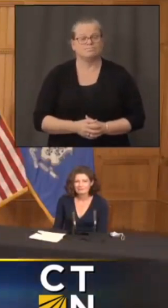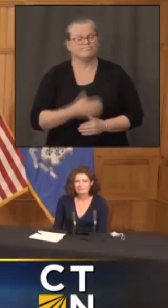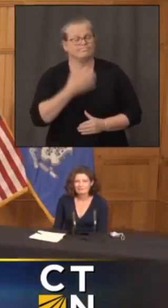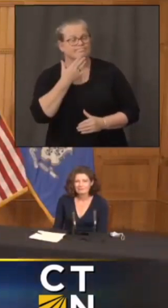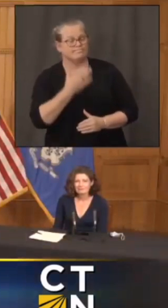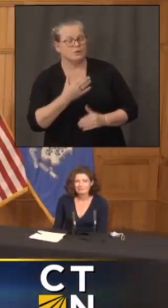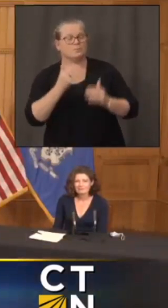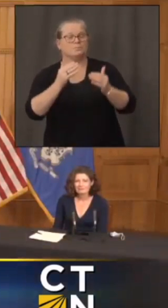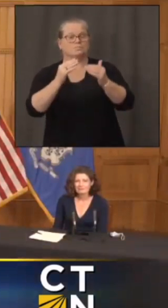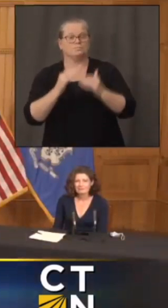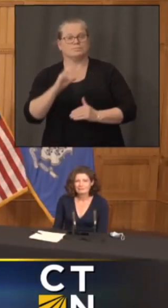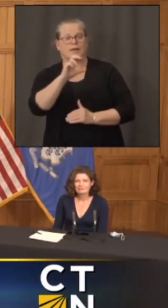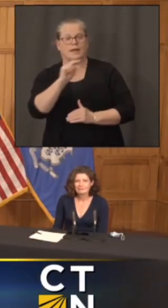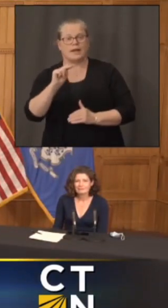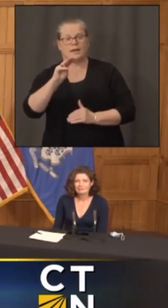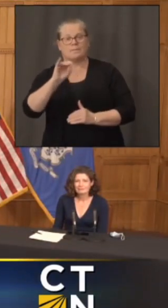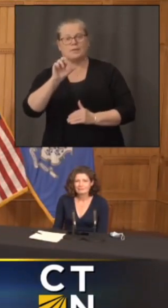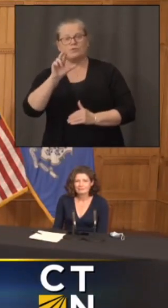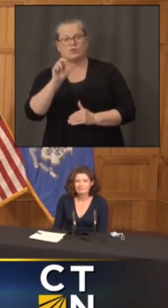The Connecticut Mirror.